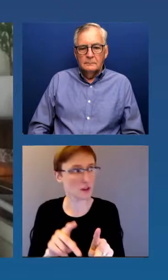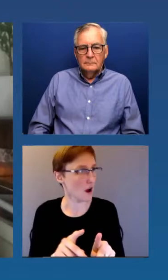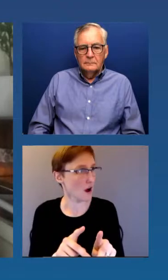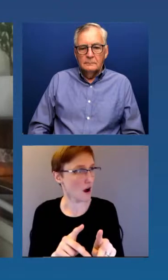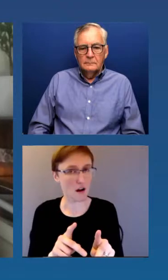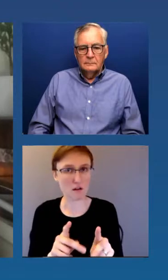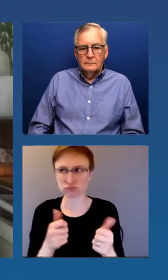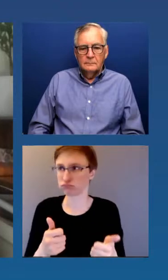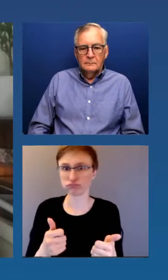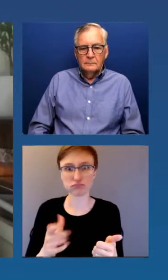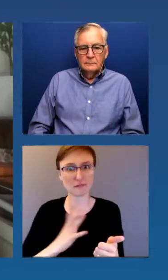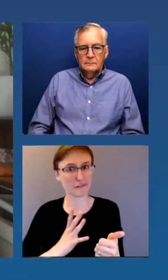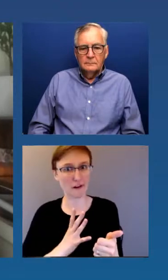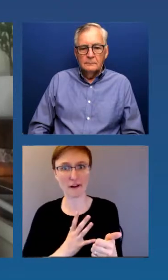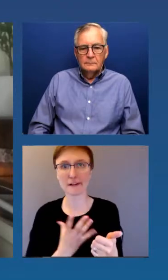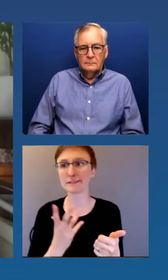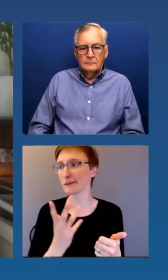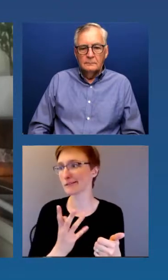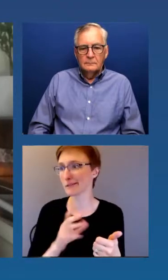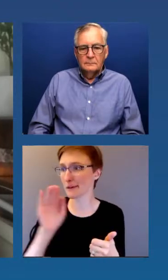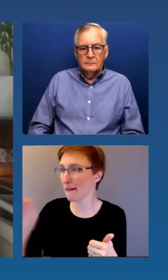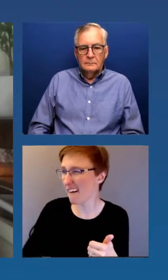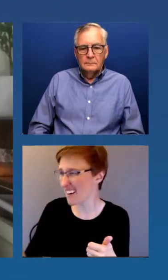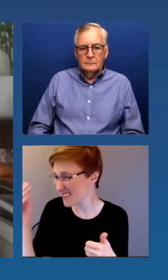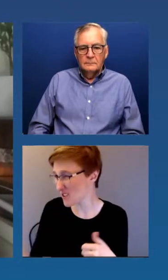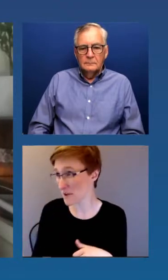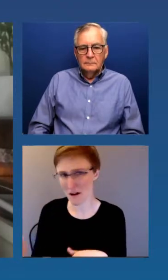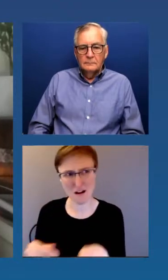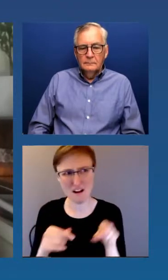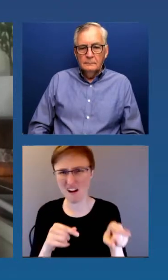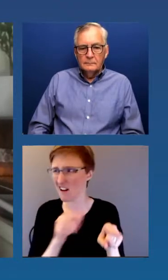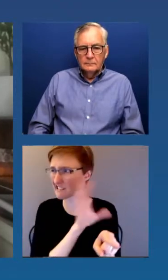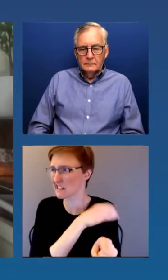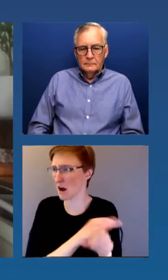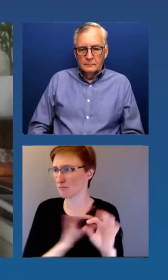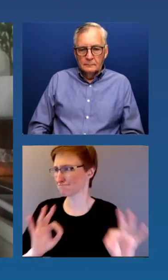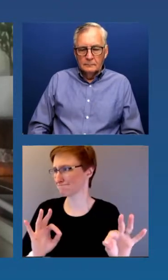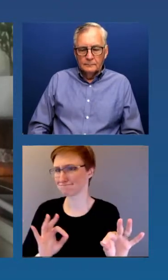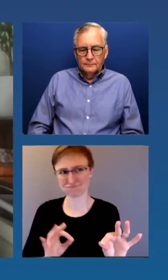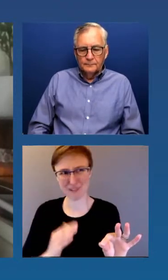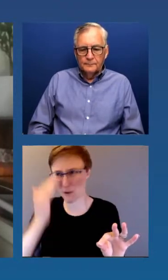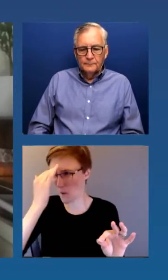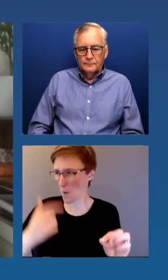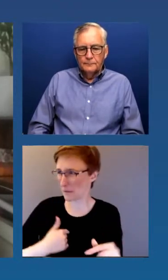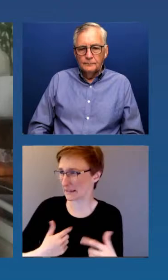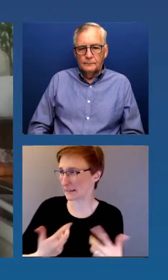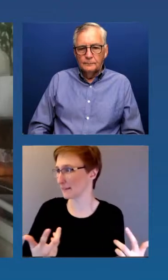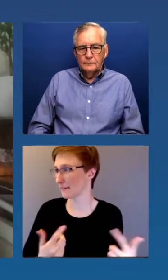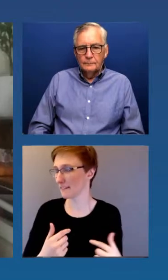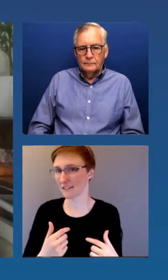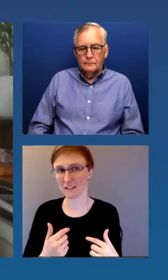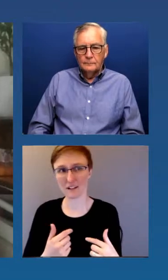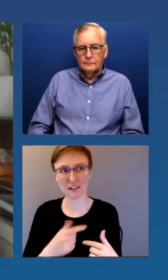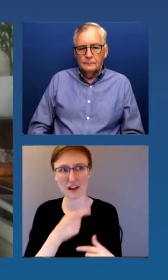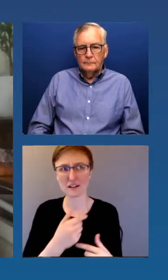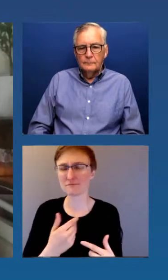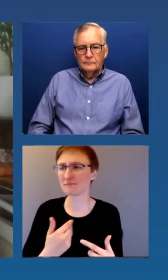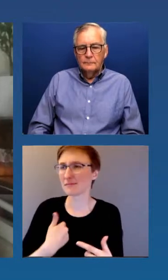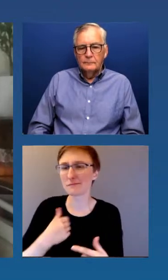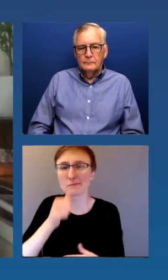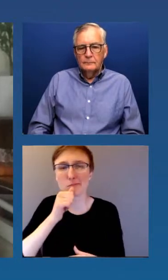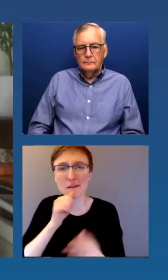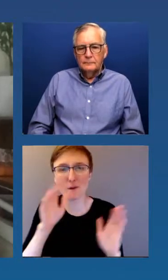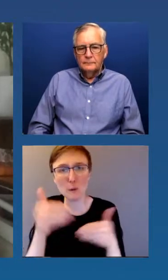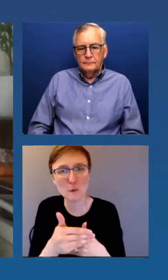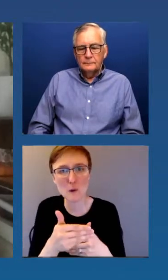who was there, or they walked me through it, or they held my hand. There was private rooms around cultural modesty, so if that